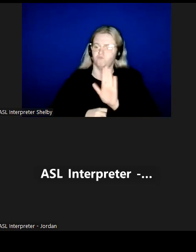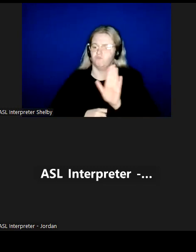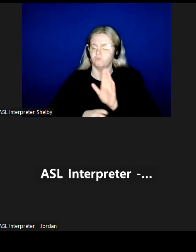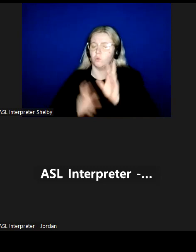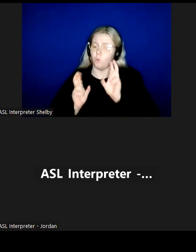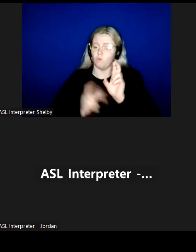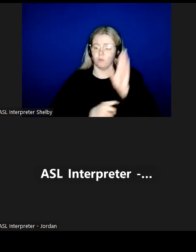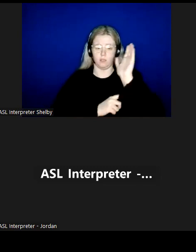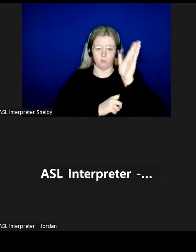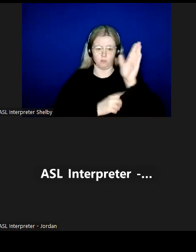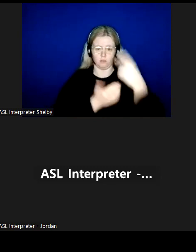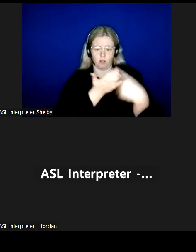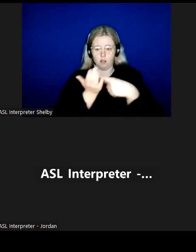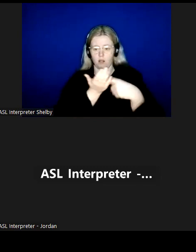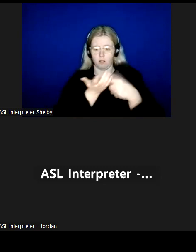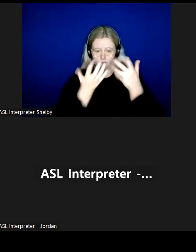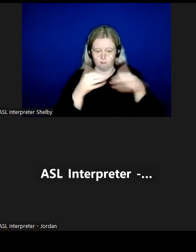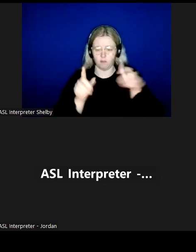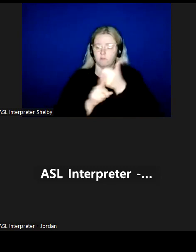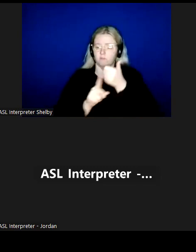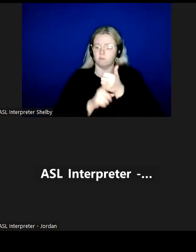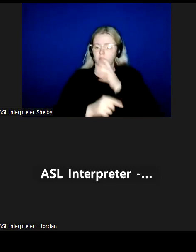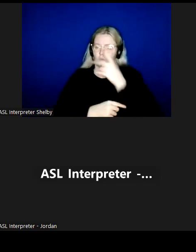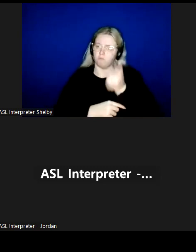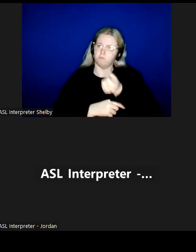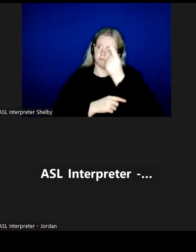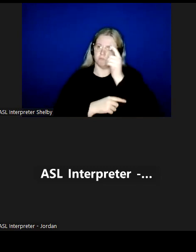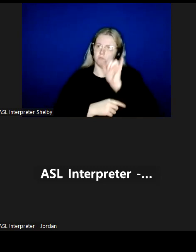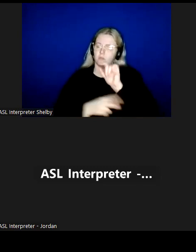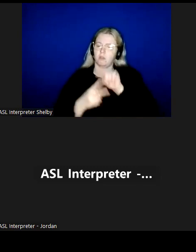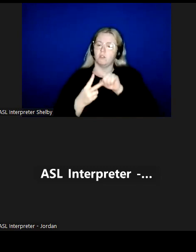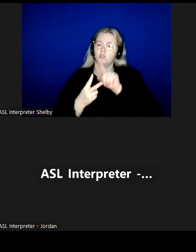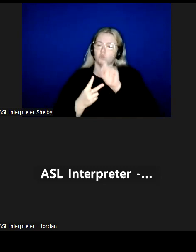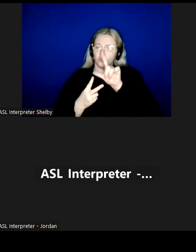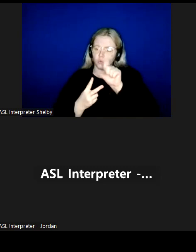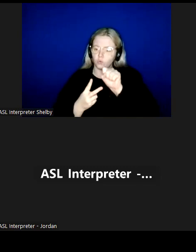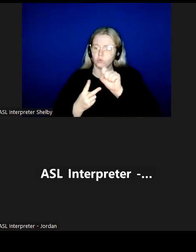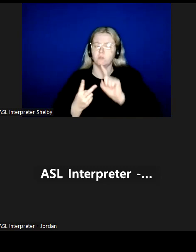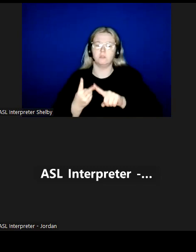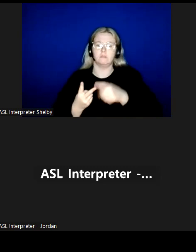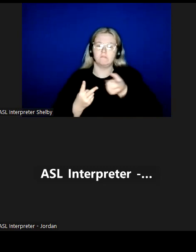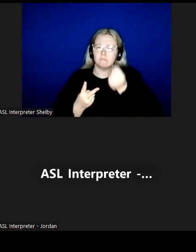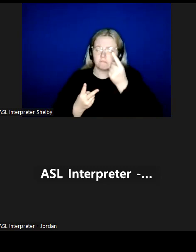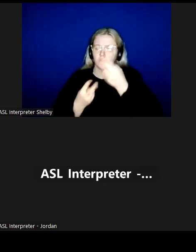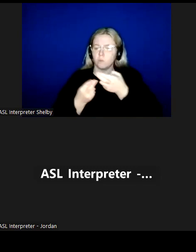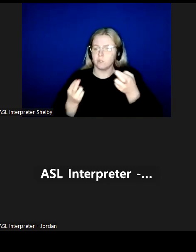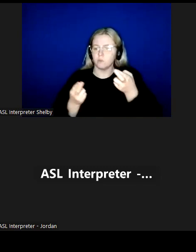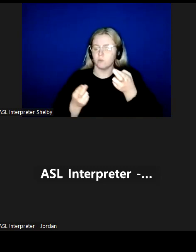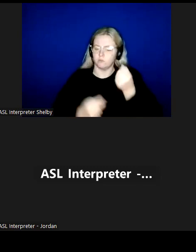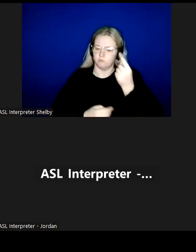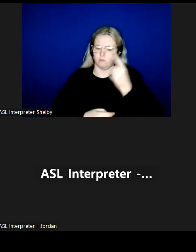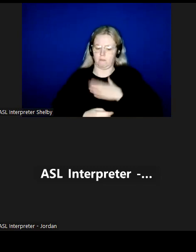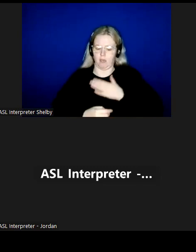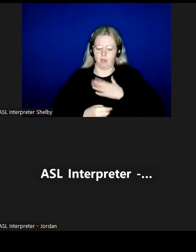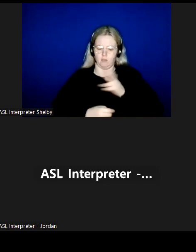presentation, you will have some tools and some understanding of where you are in your journey to